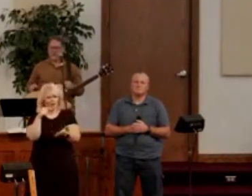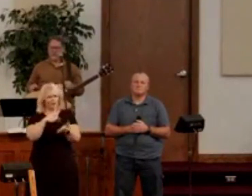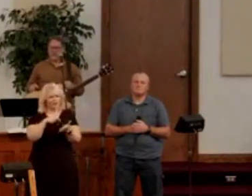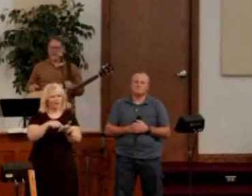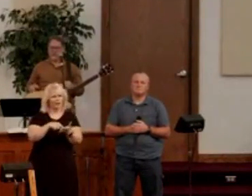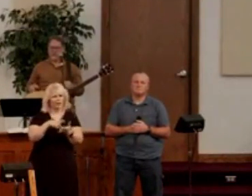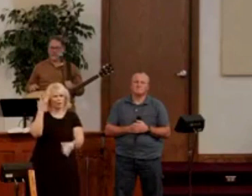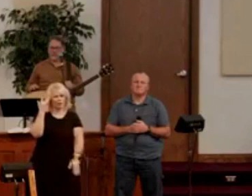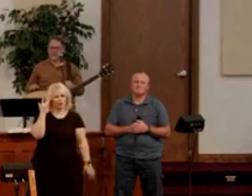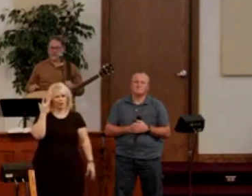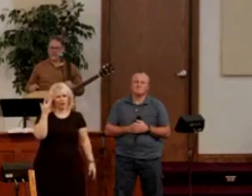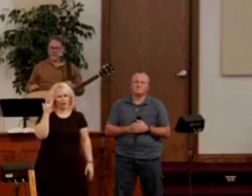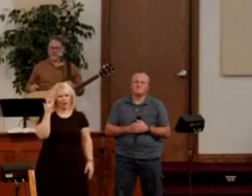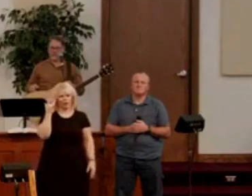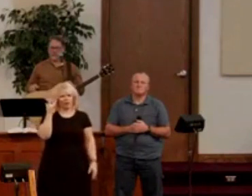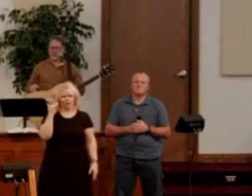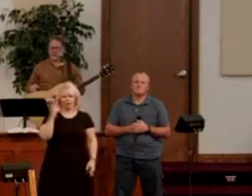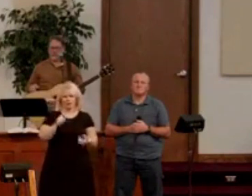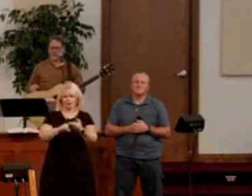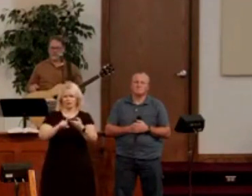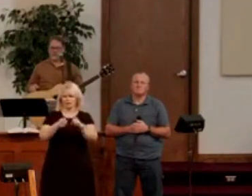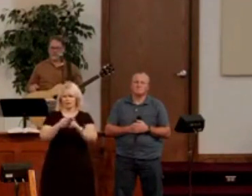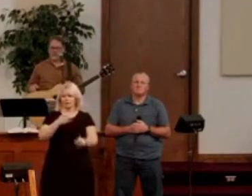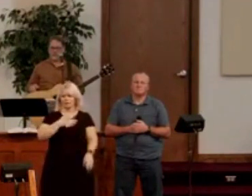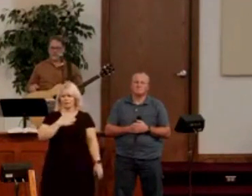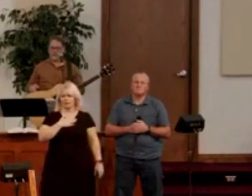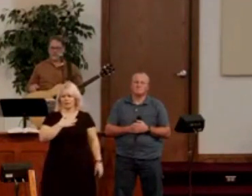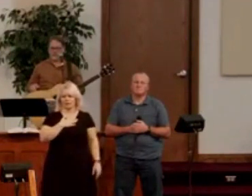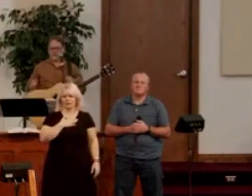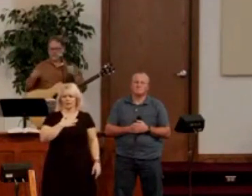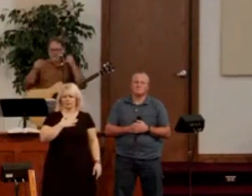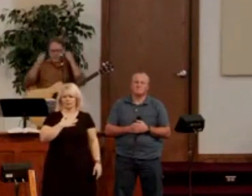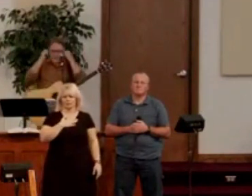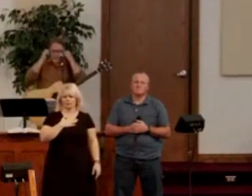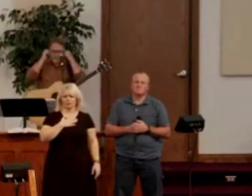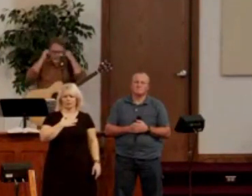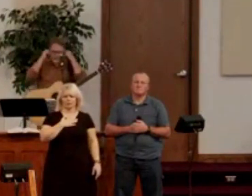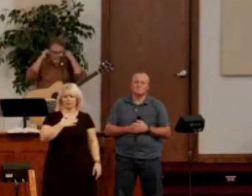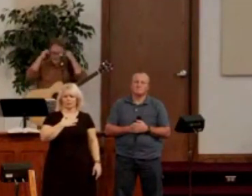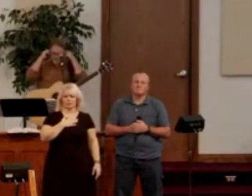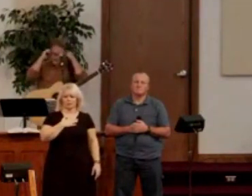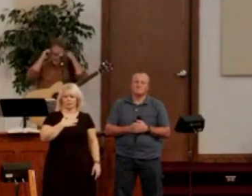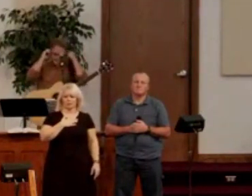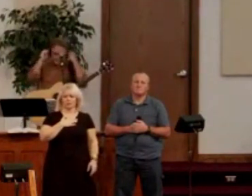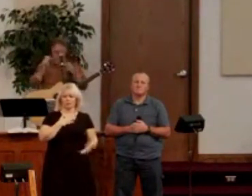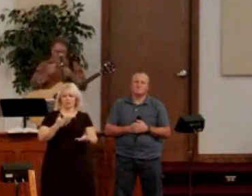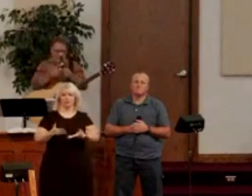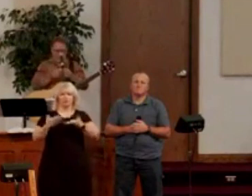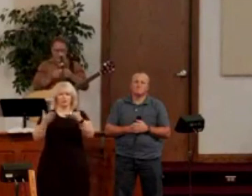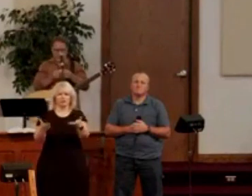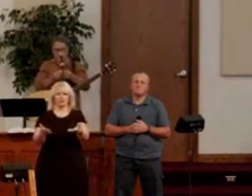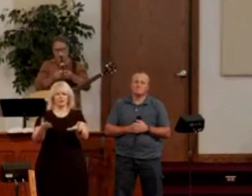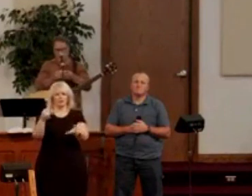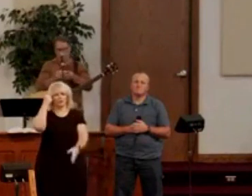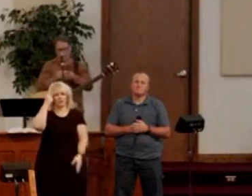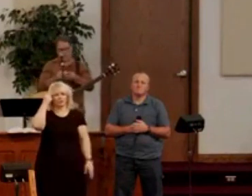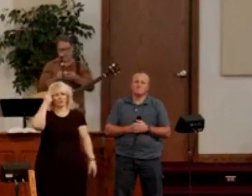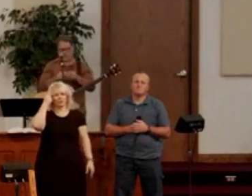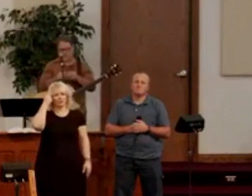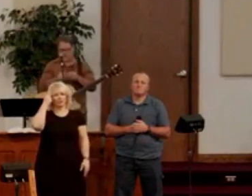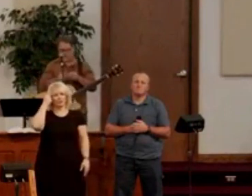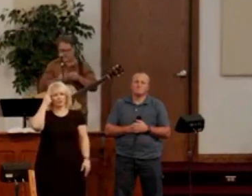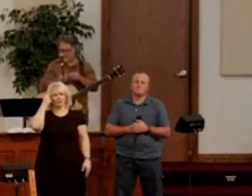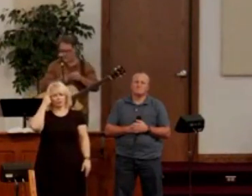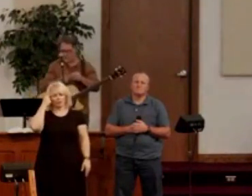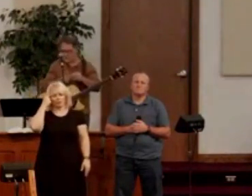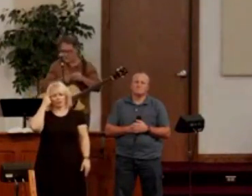this? What was the vision? And a friend of mine was here at the church at the time, was an architect, and I gave him those thoughts, and he laid